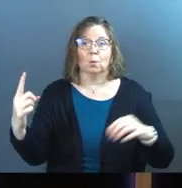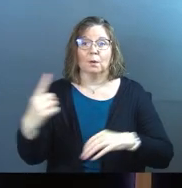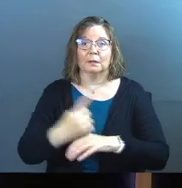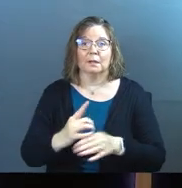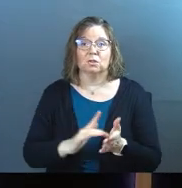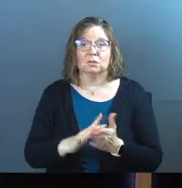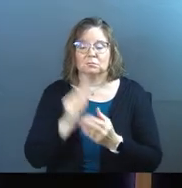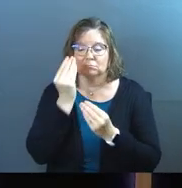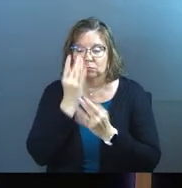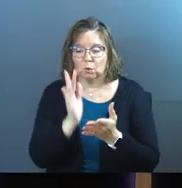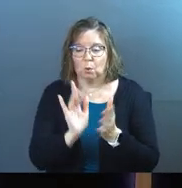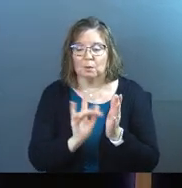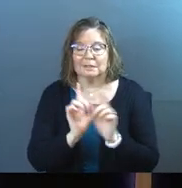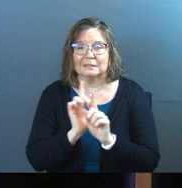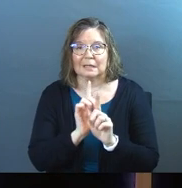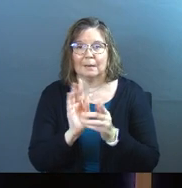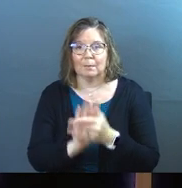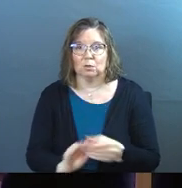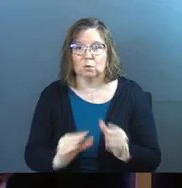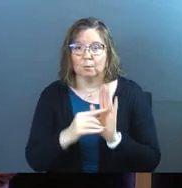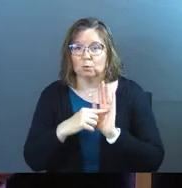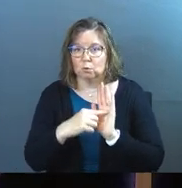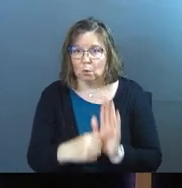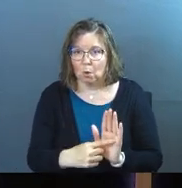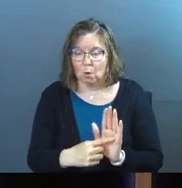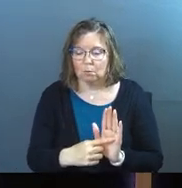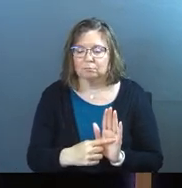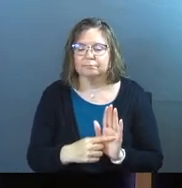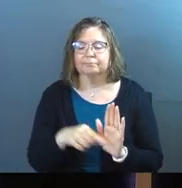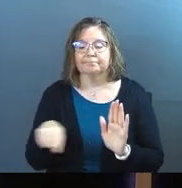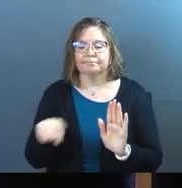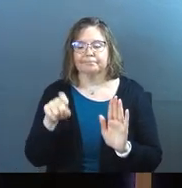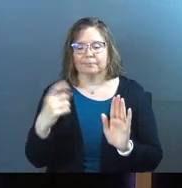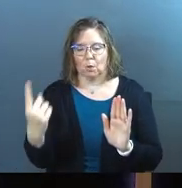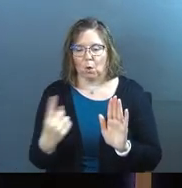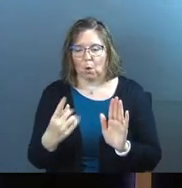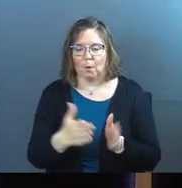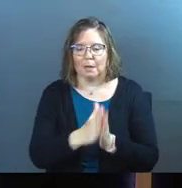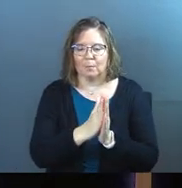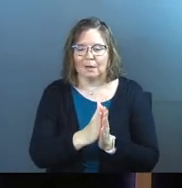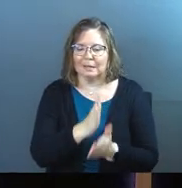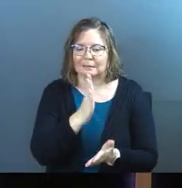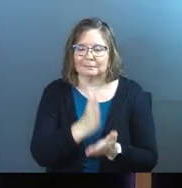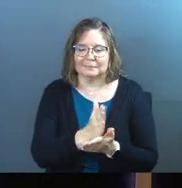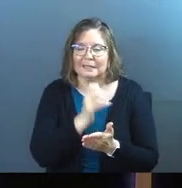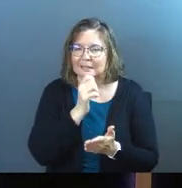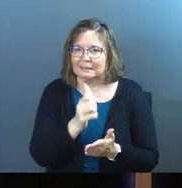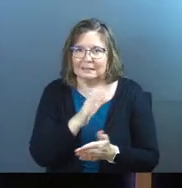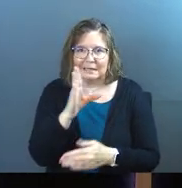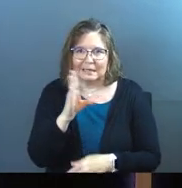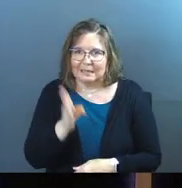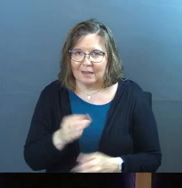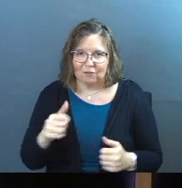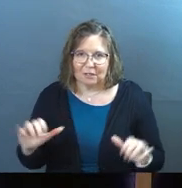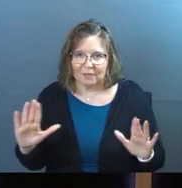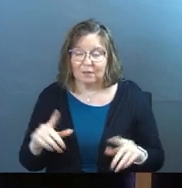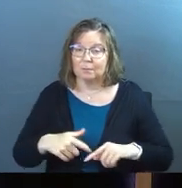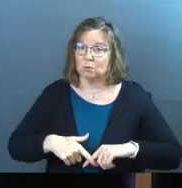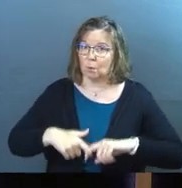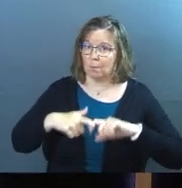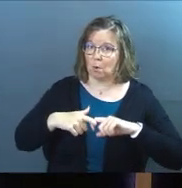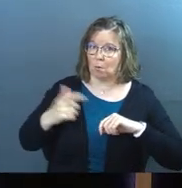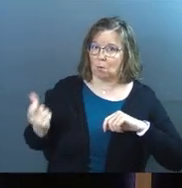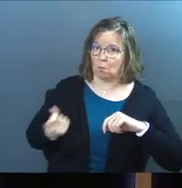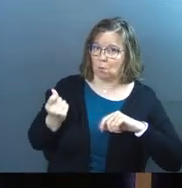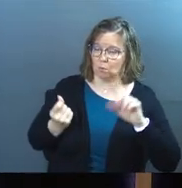Jesus told his disciples a story to show that they should always pray and never give up. I'm going to pause this right there real quick. If you've been tracking with